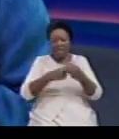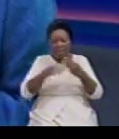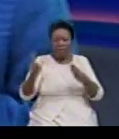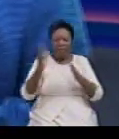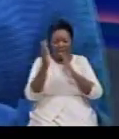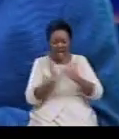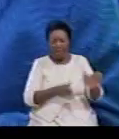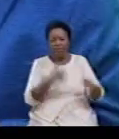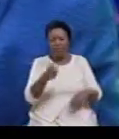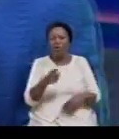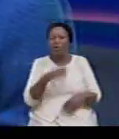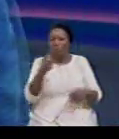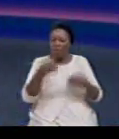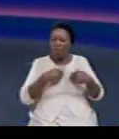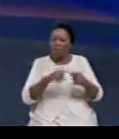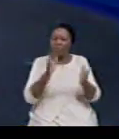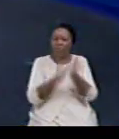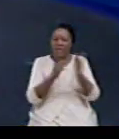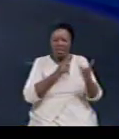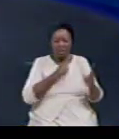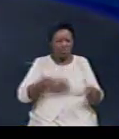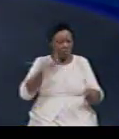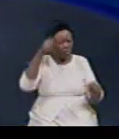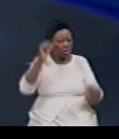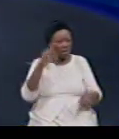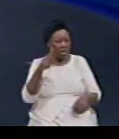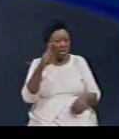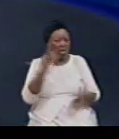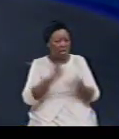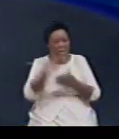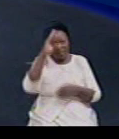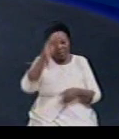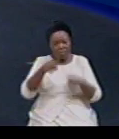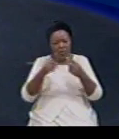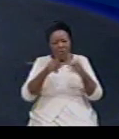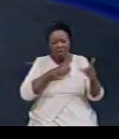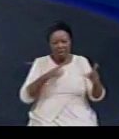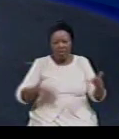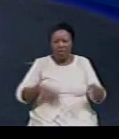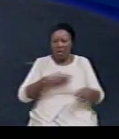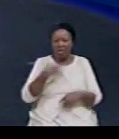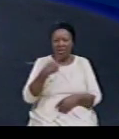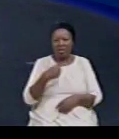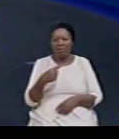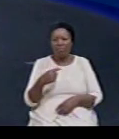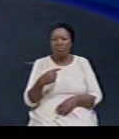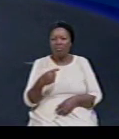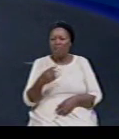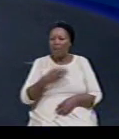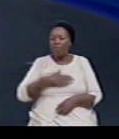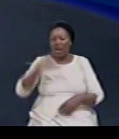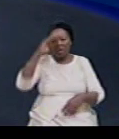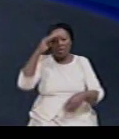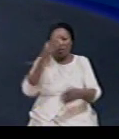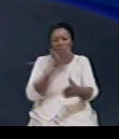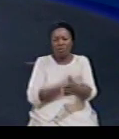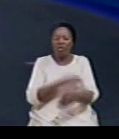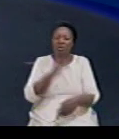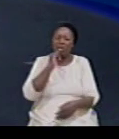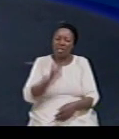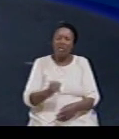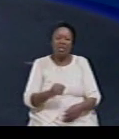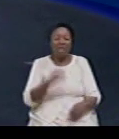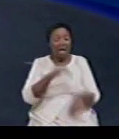depart. You understand? That man came to the Lord and he said, my son is at the point